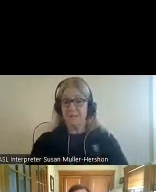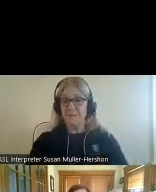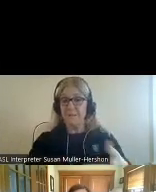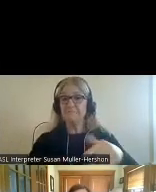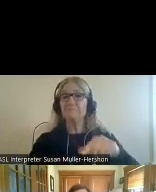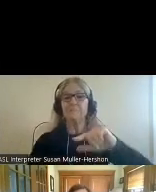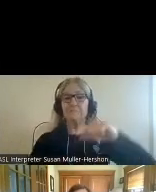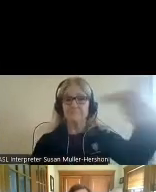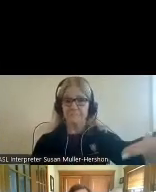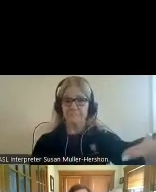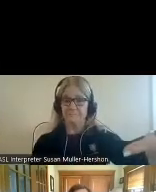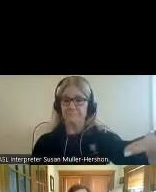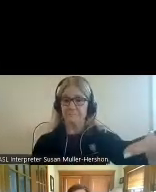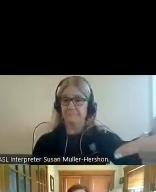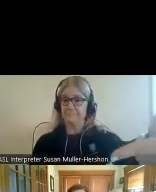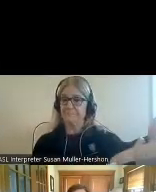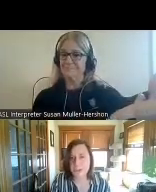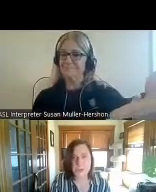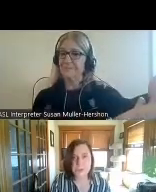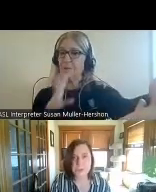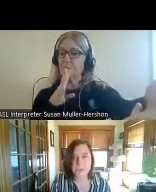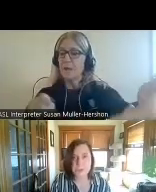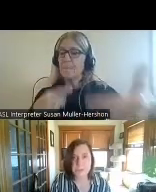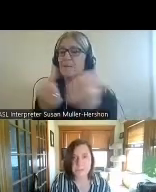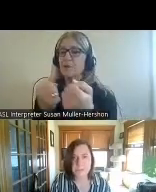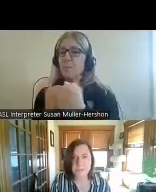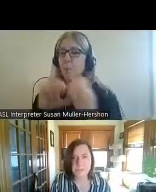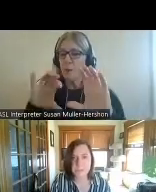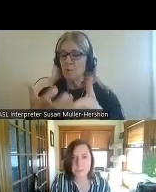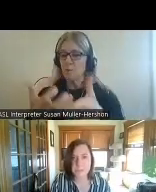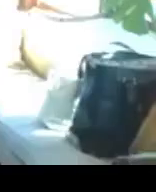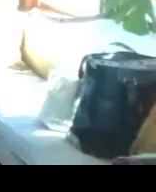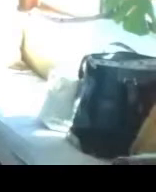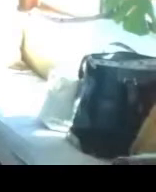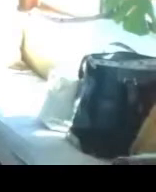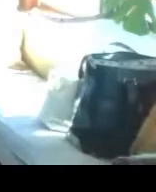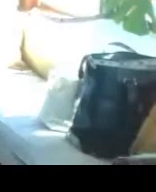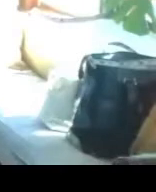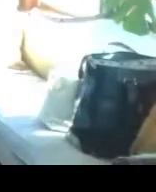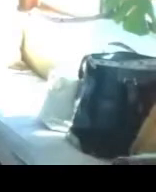Potter, who will be talking about support groups.